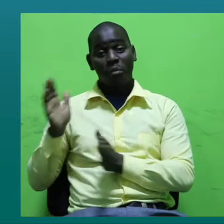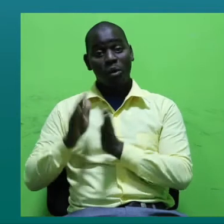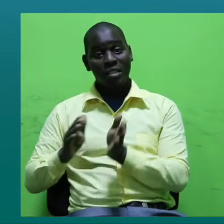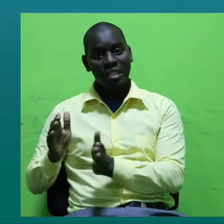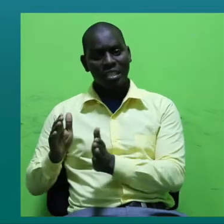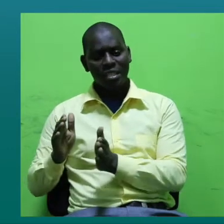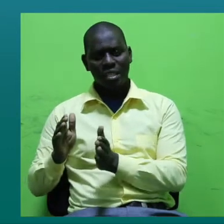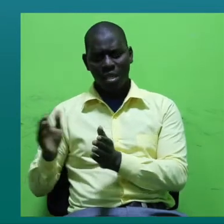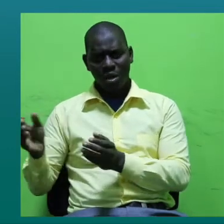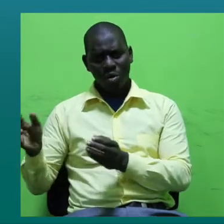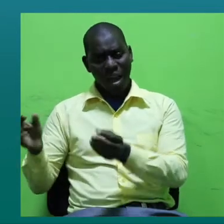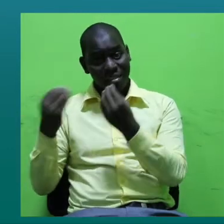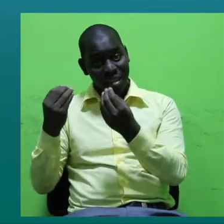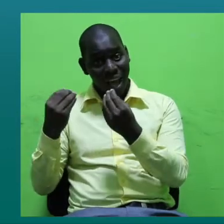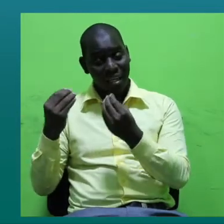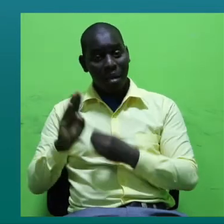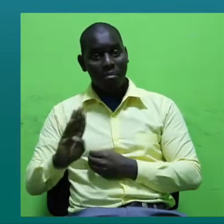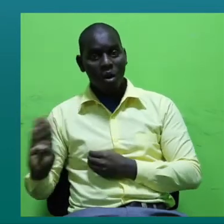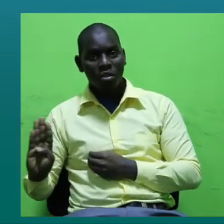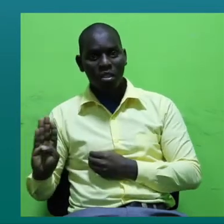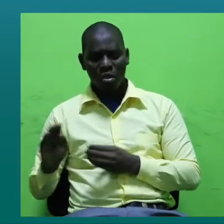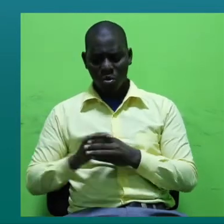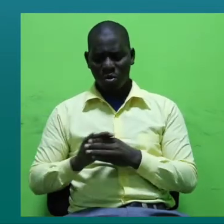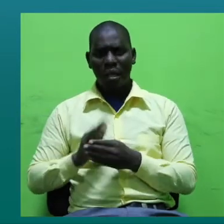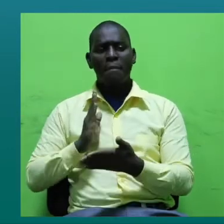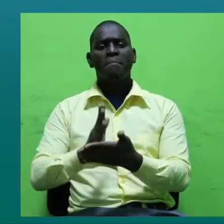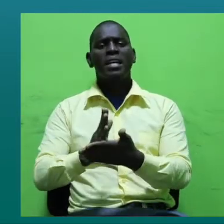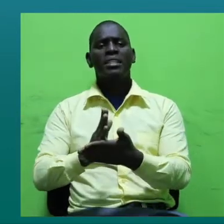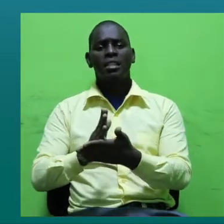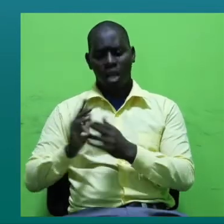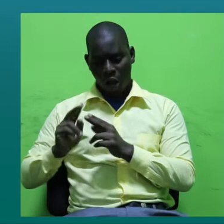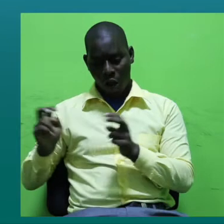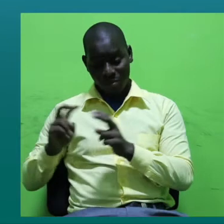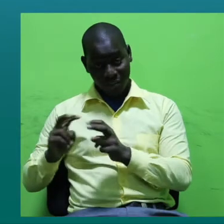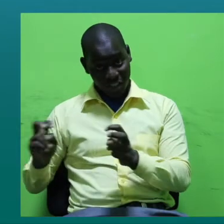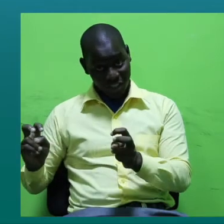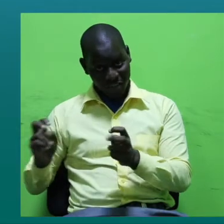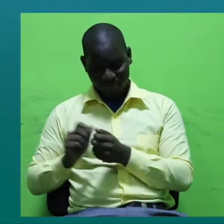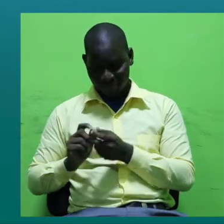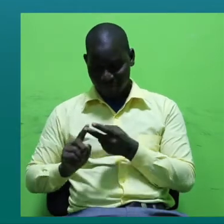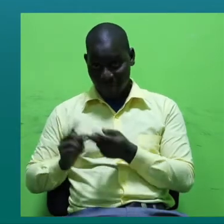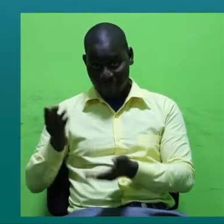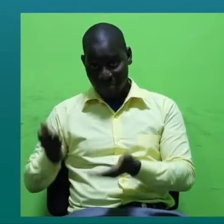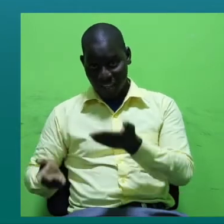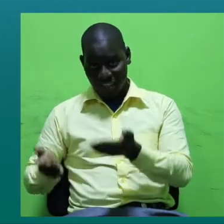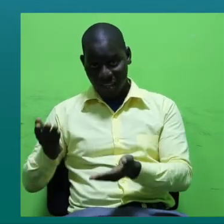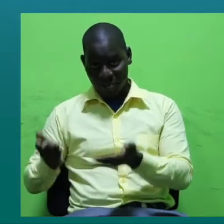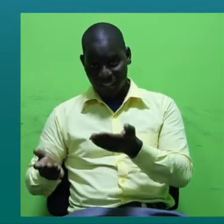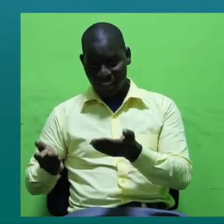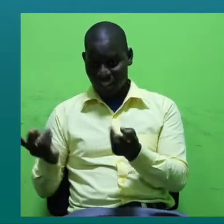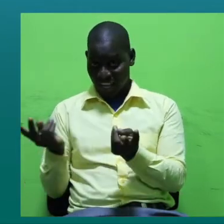in the study of biology include the basic skills of observation,